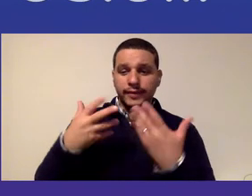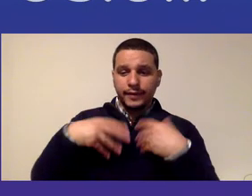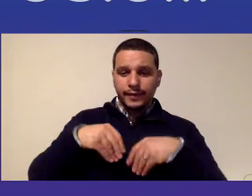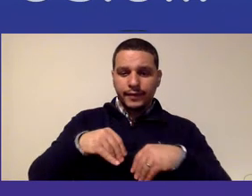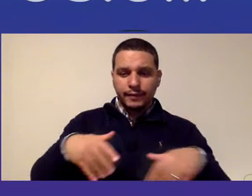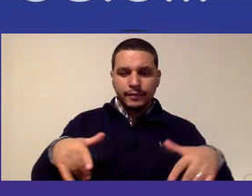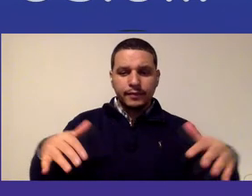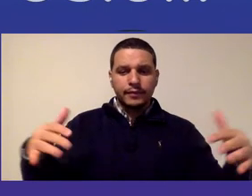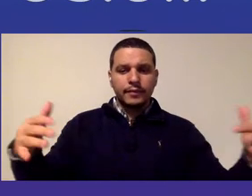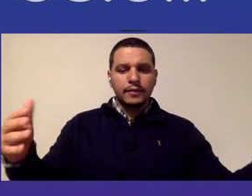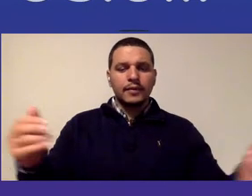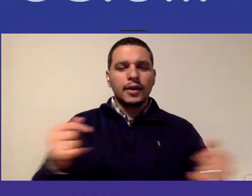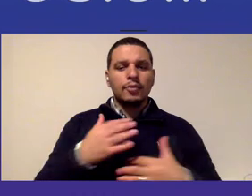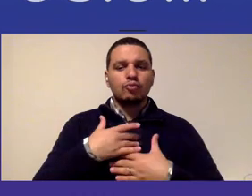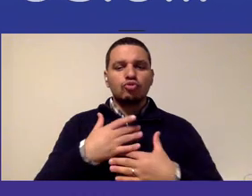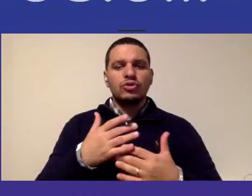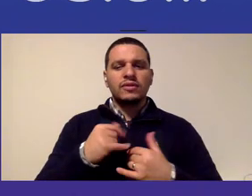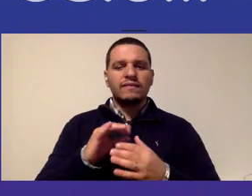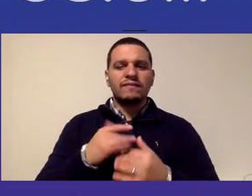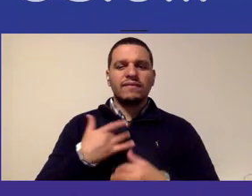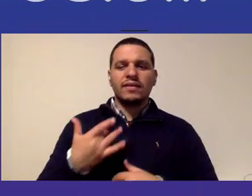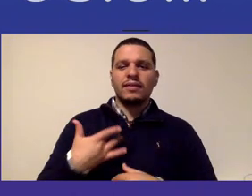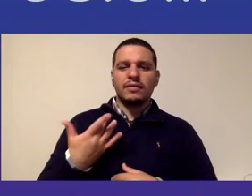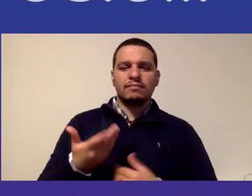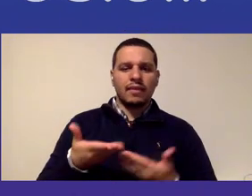Just breathing and feeling.